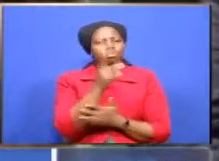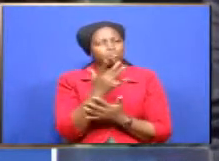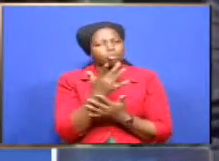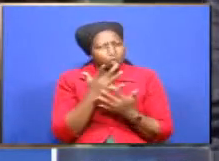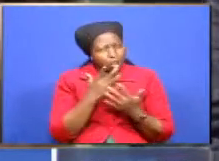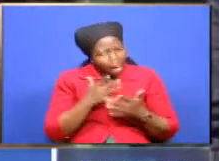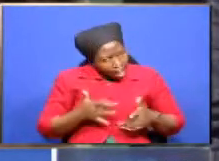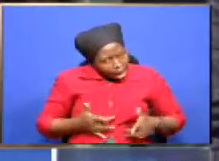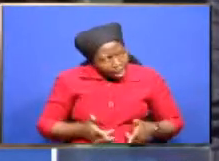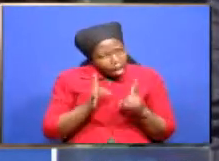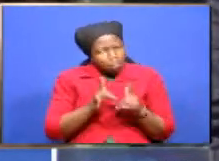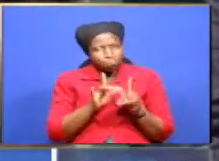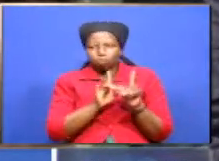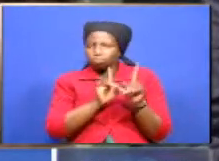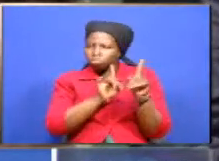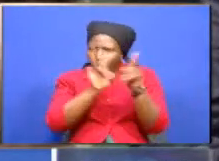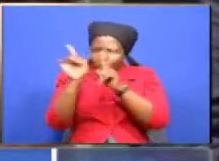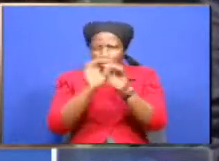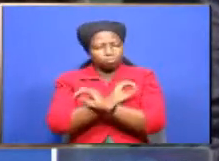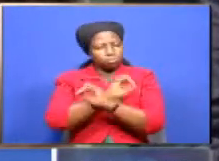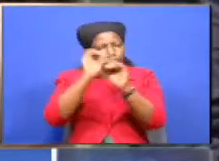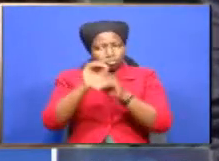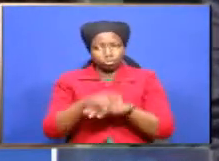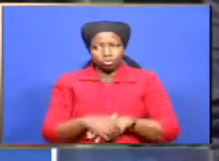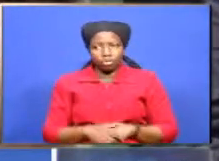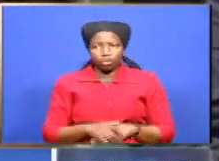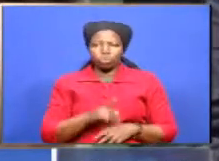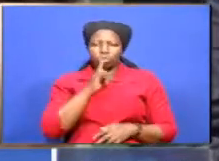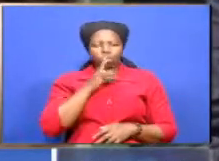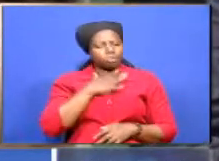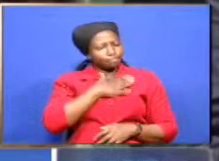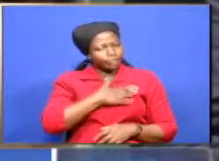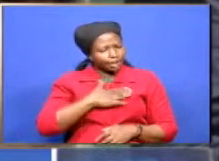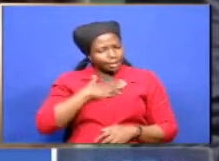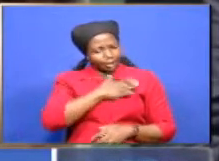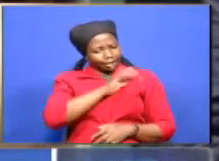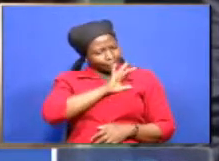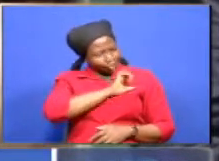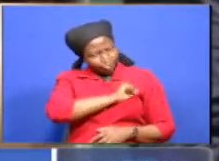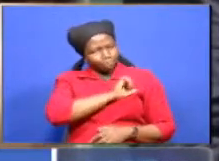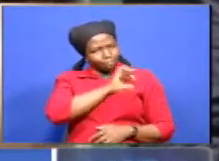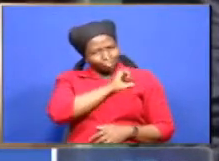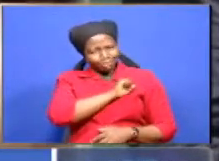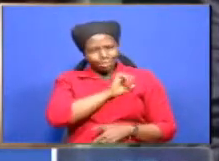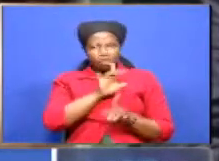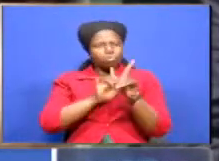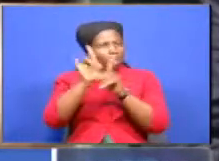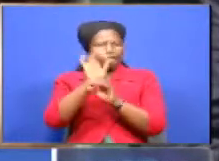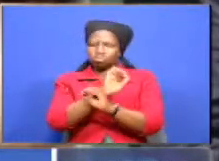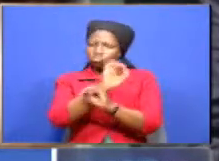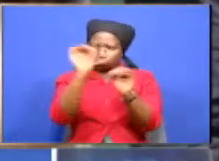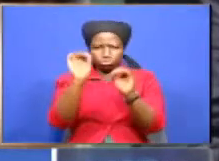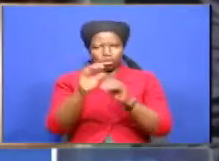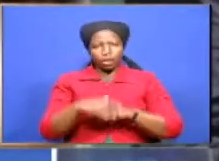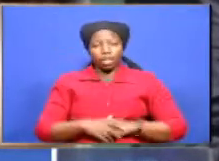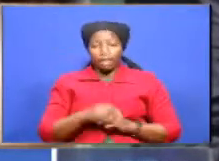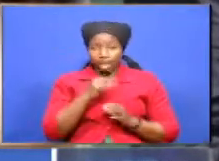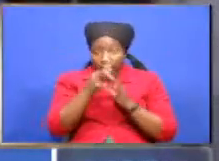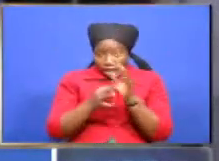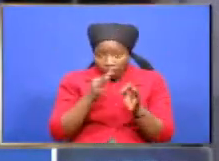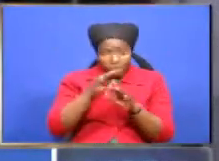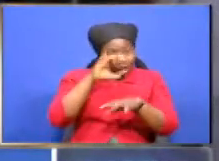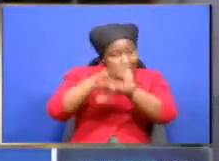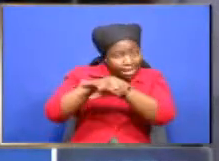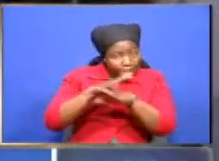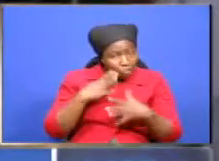hautaruhusiwa kuwa ukisafiri. Kwa hivyo vumilia usisafiri. Tukipata watu, hatua